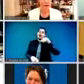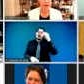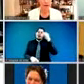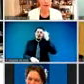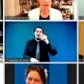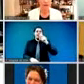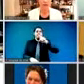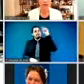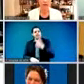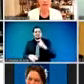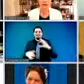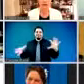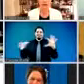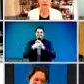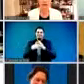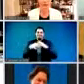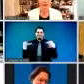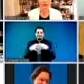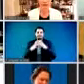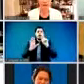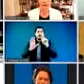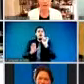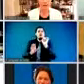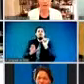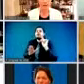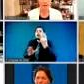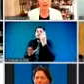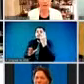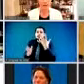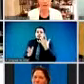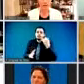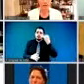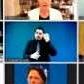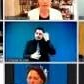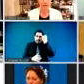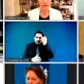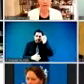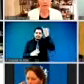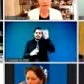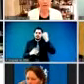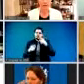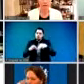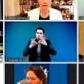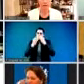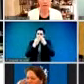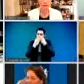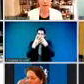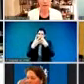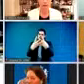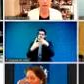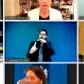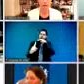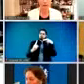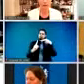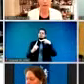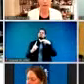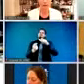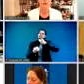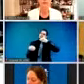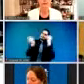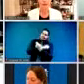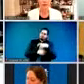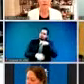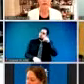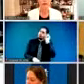Well, thank you very much. For me, I'm as someone who is trying to help develop an international response to this issue, I